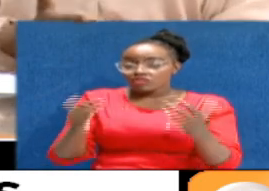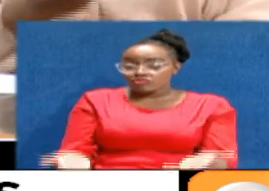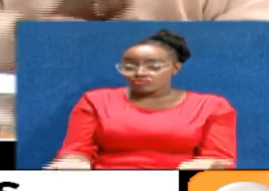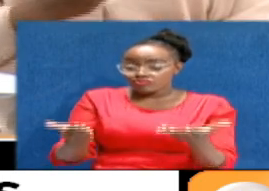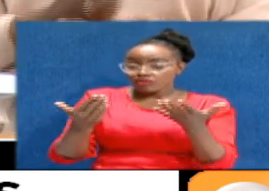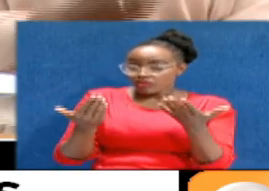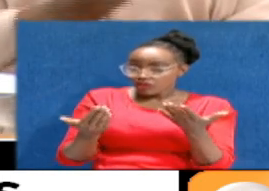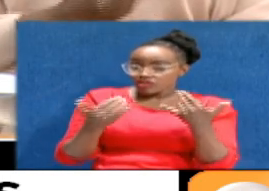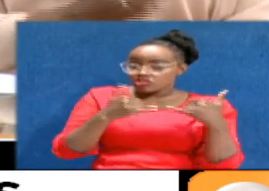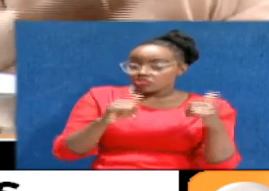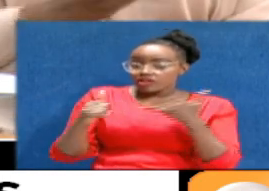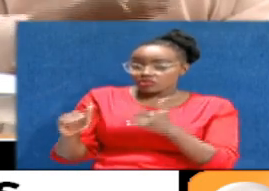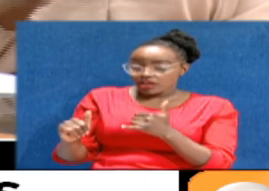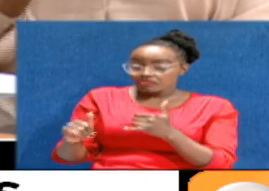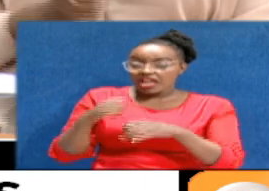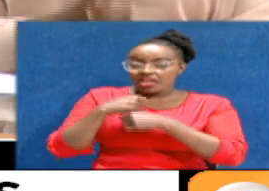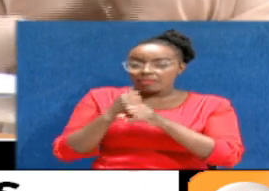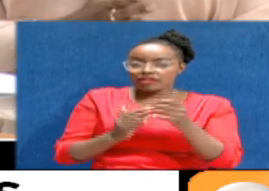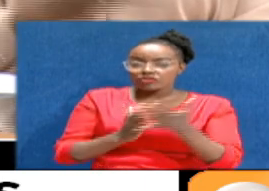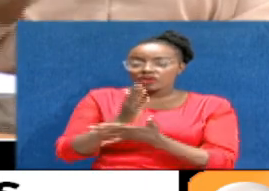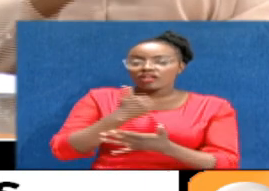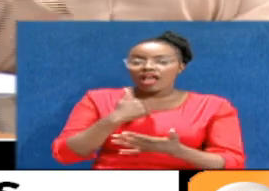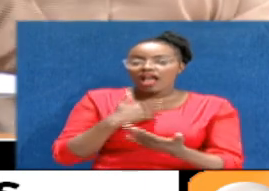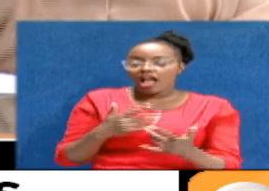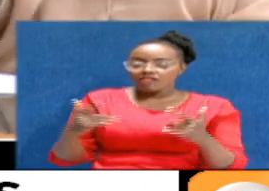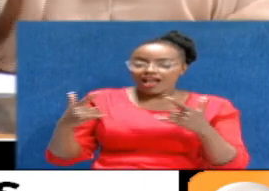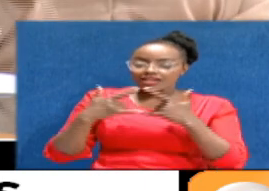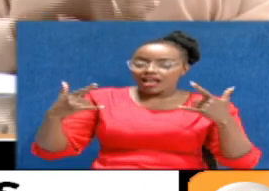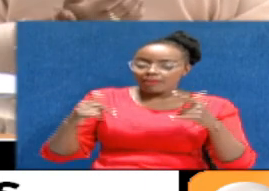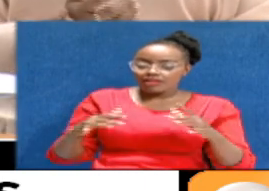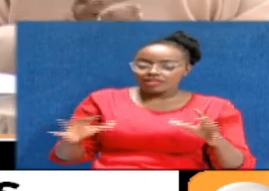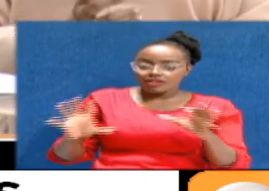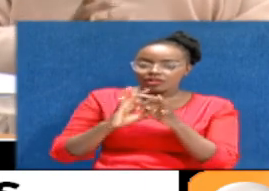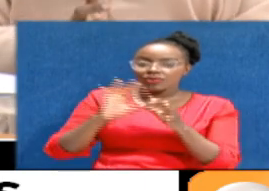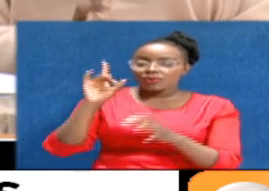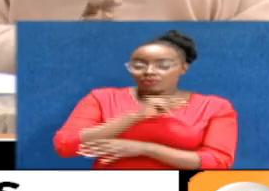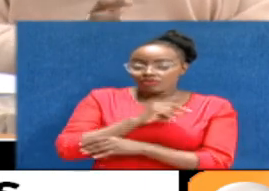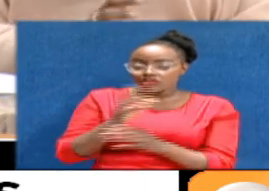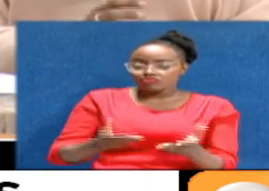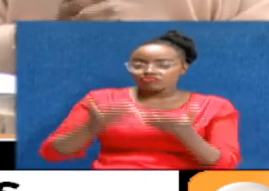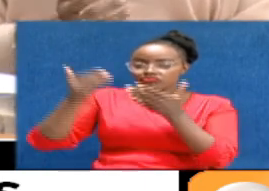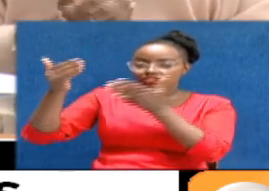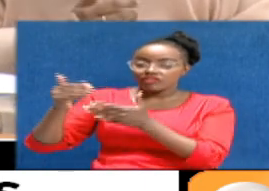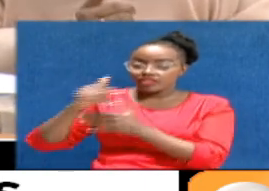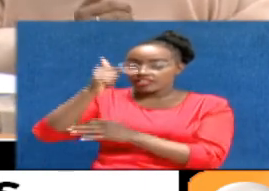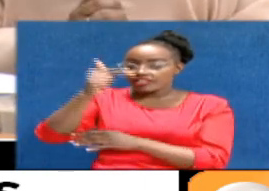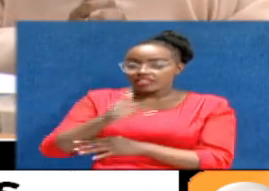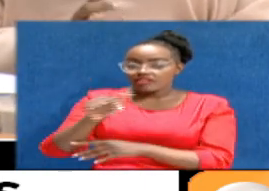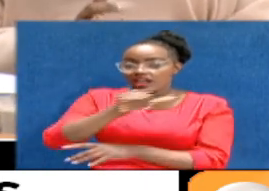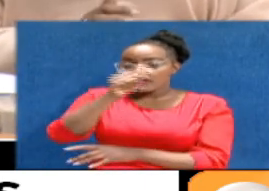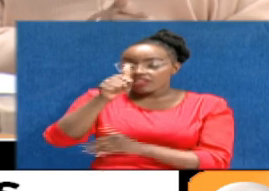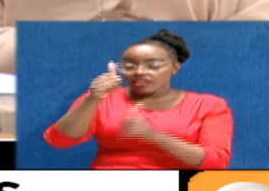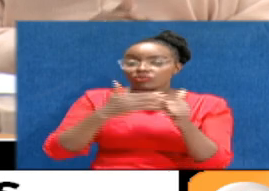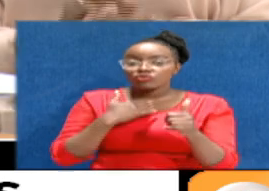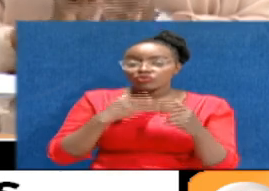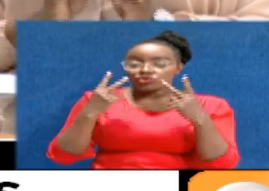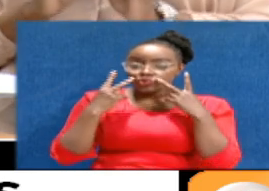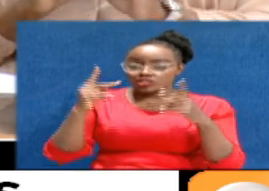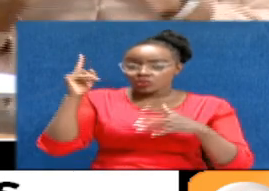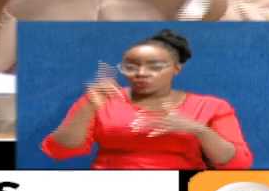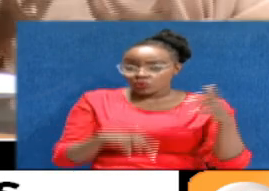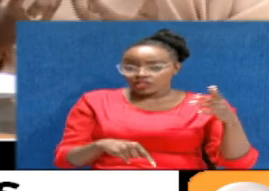Kenya needs to catch up and try and make sure that it closes this gap in terms of our exports to Tanzania. That's one. And another issue that we need to look at